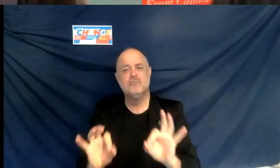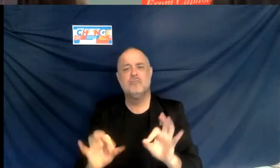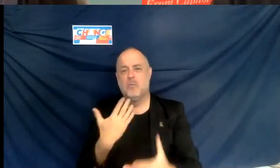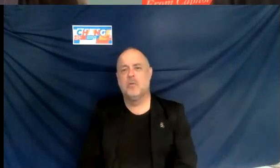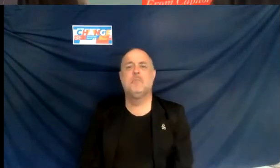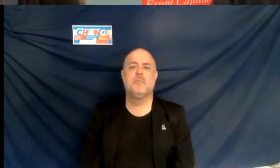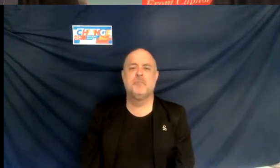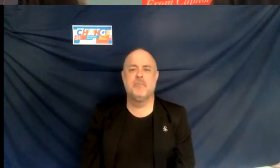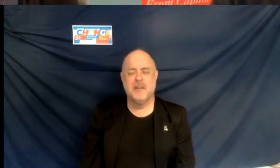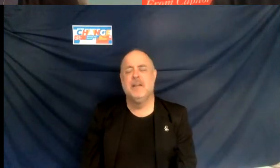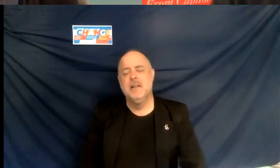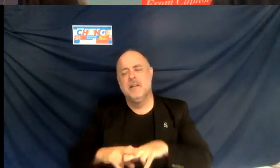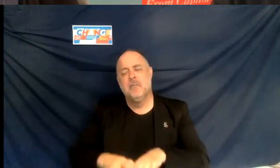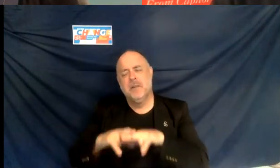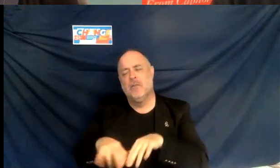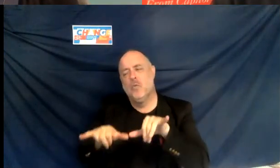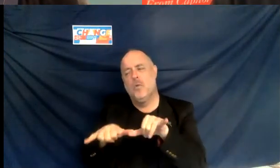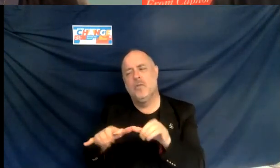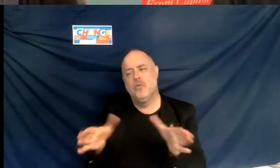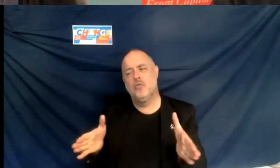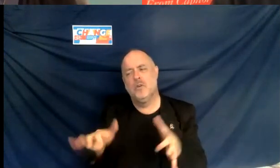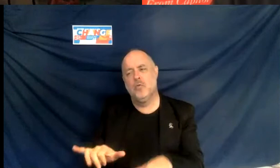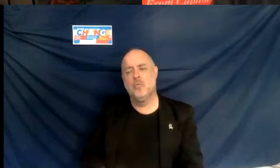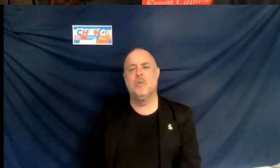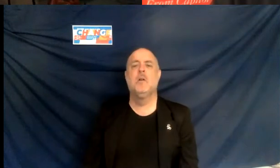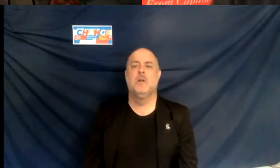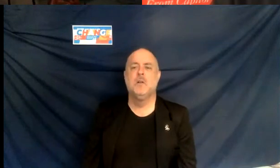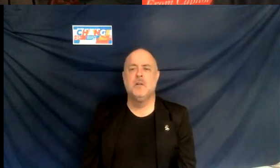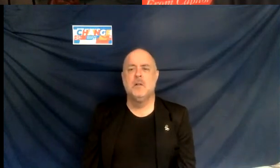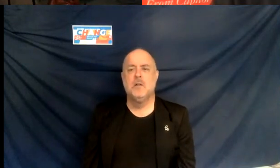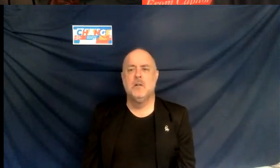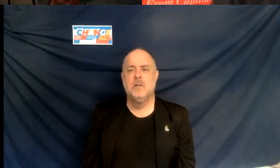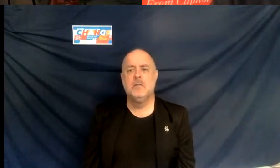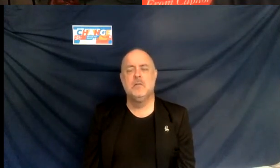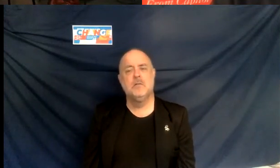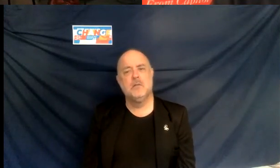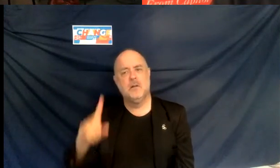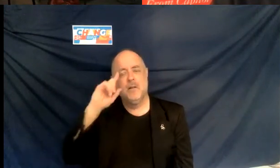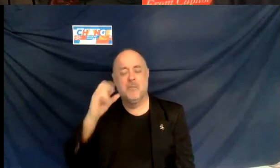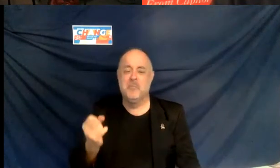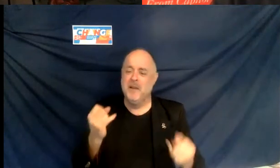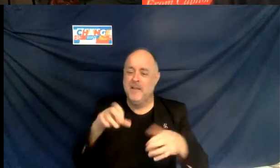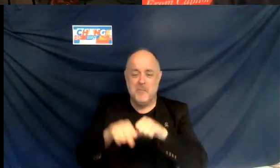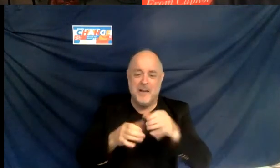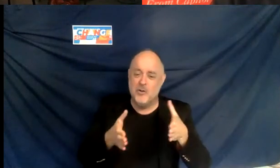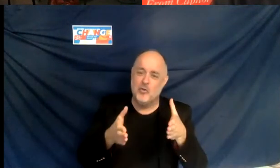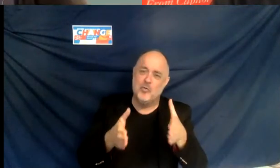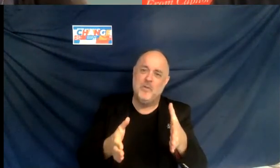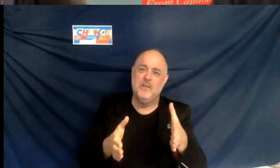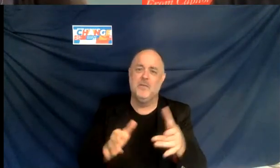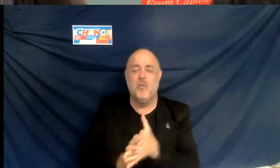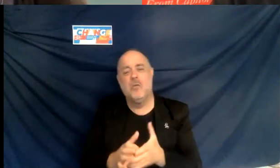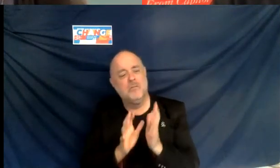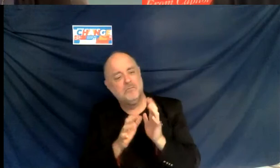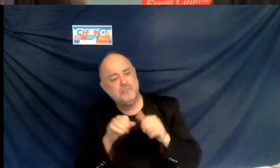the width is a really big key there. So more often than not, on a lot of these bike streets or just cycle